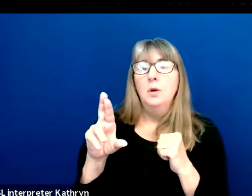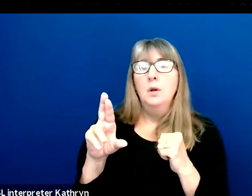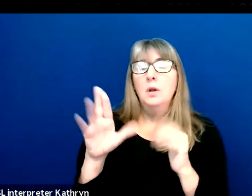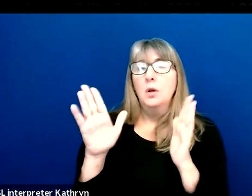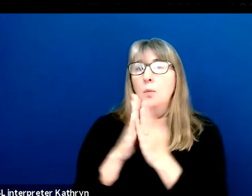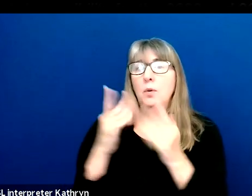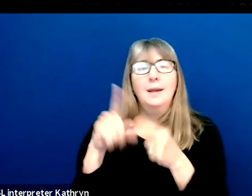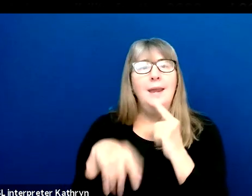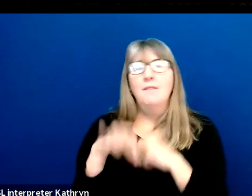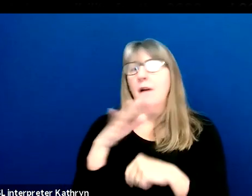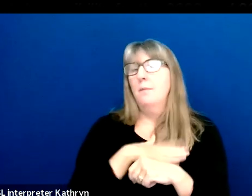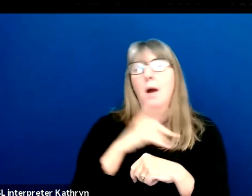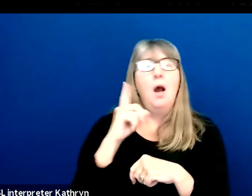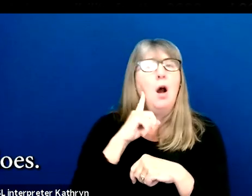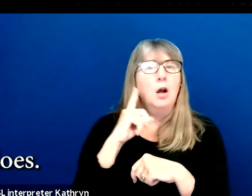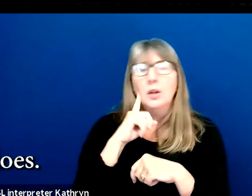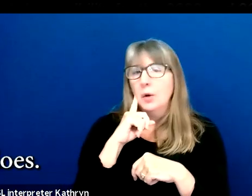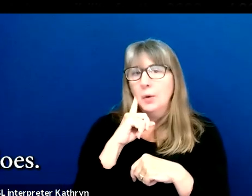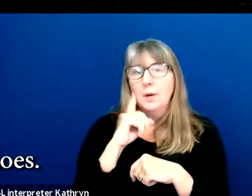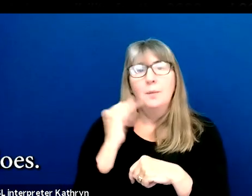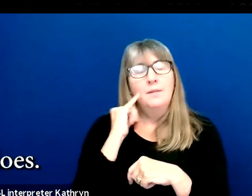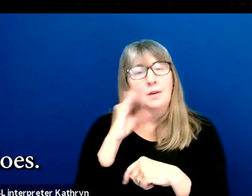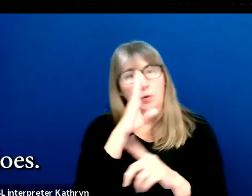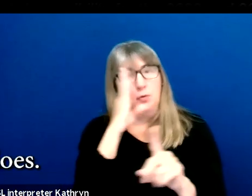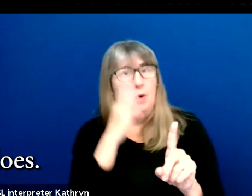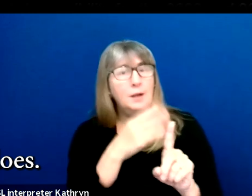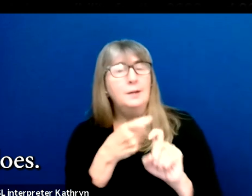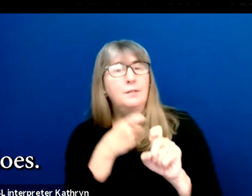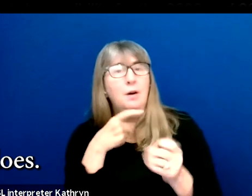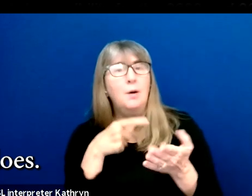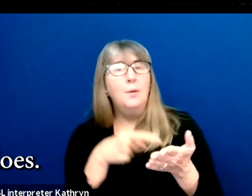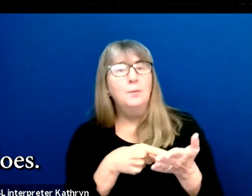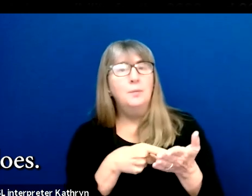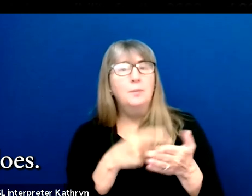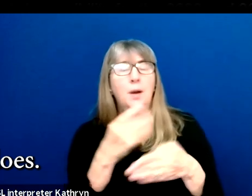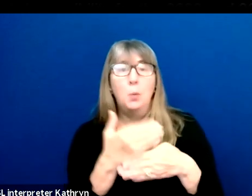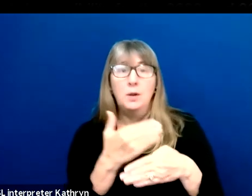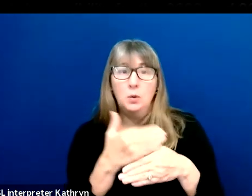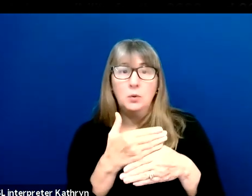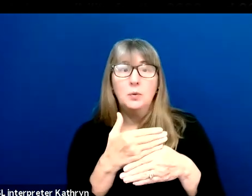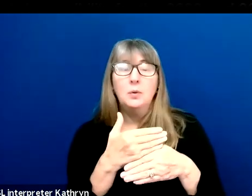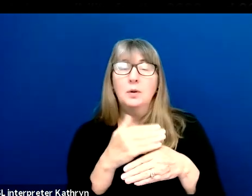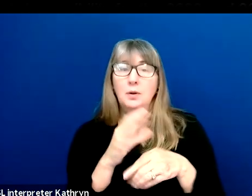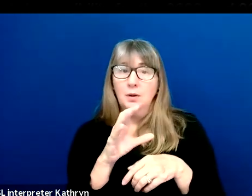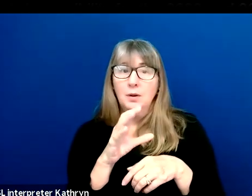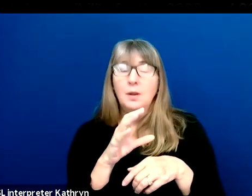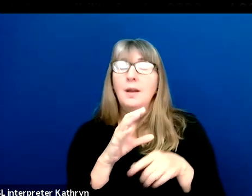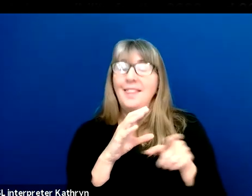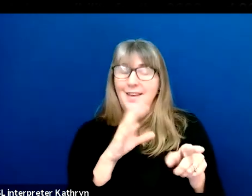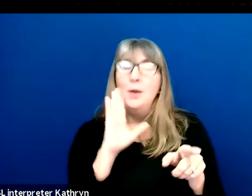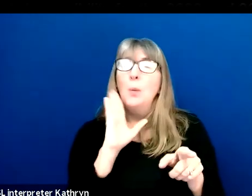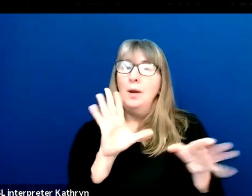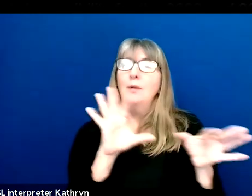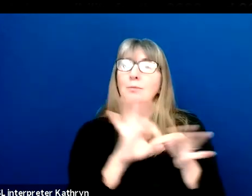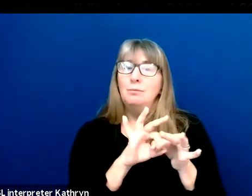software. It can't play it. But if I do it directly from my Windows version, it does. But both of them will save out